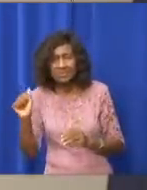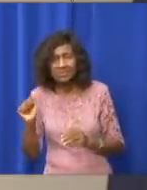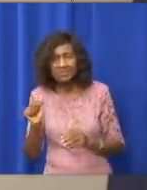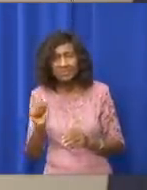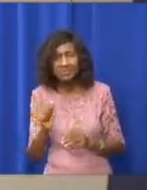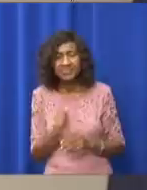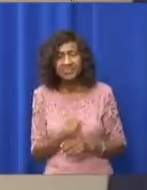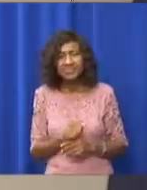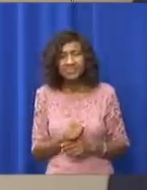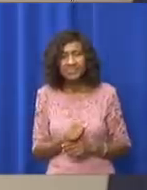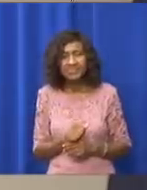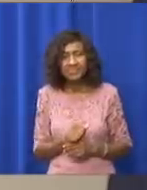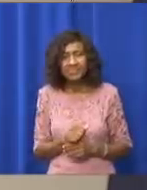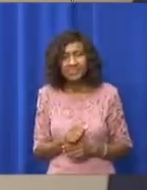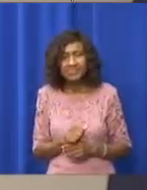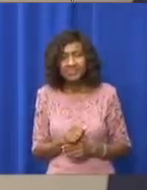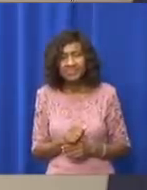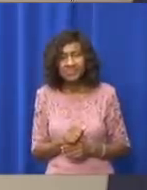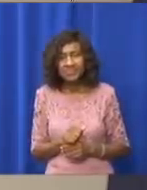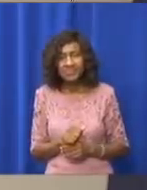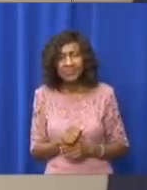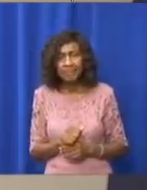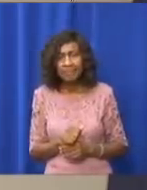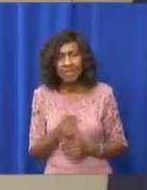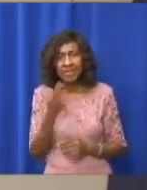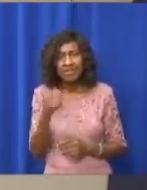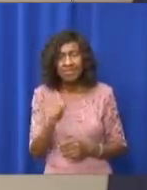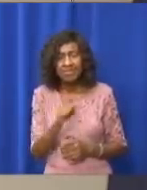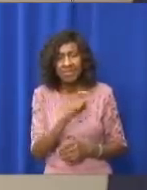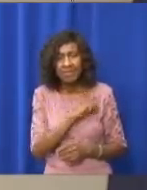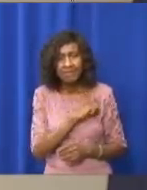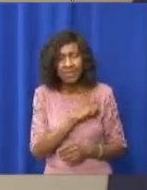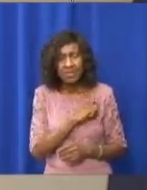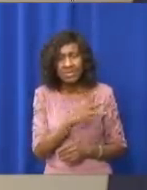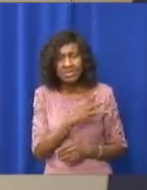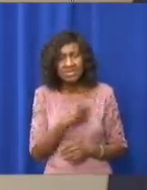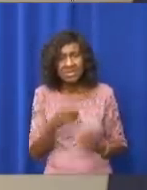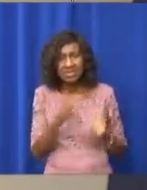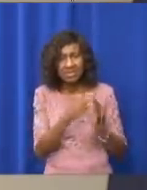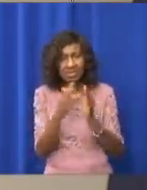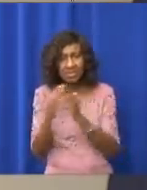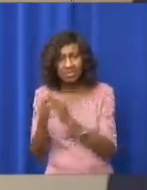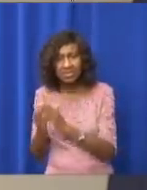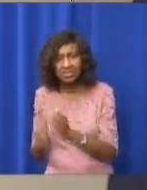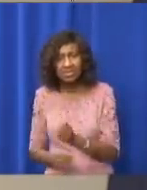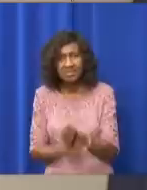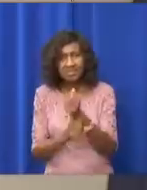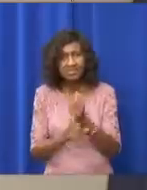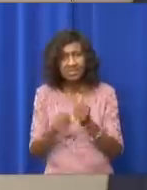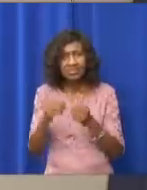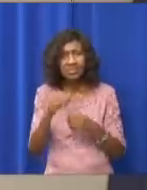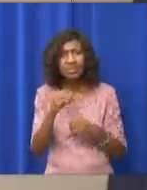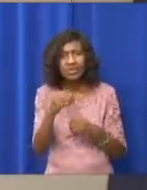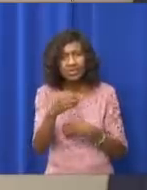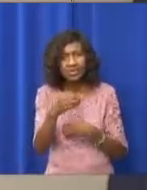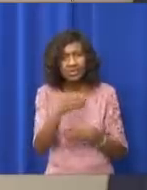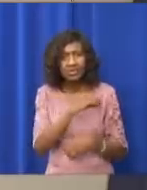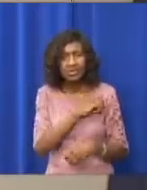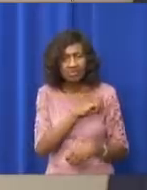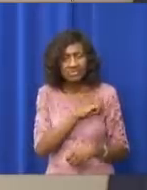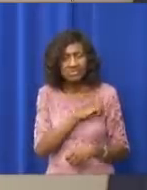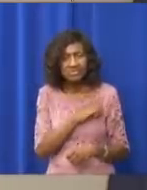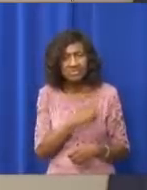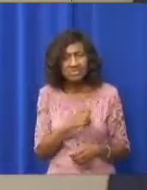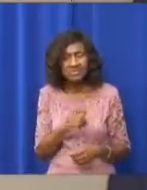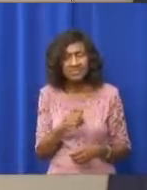masks from Haynes. The police and community support officers of the RCIP, under the